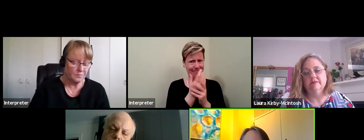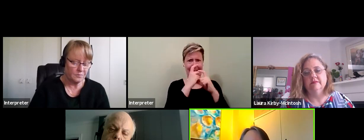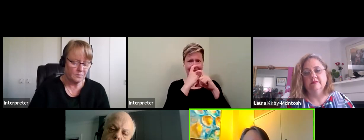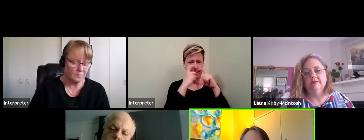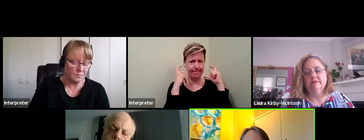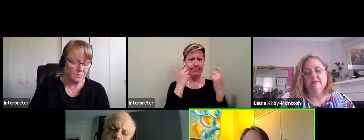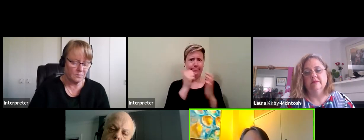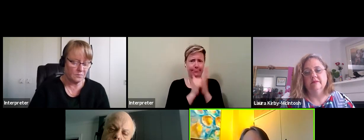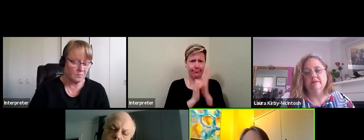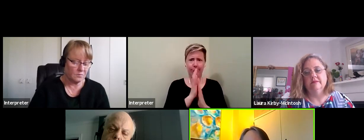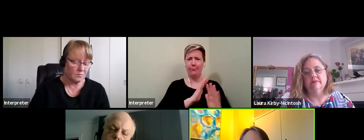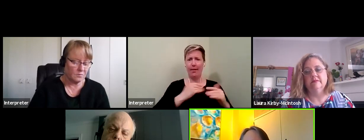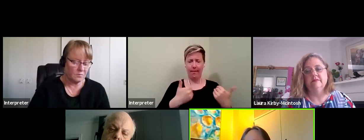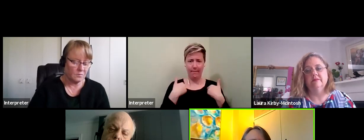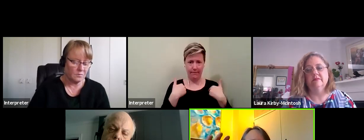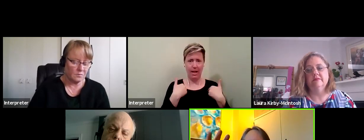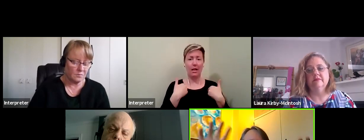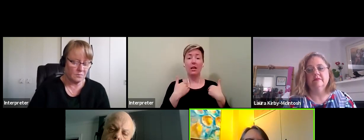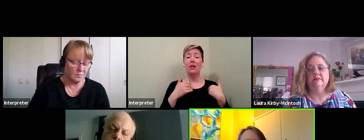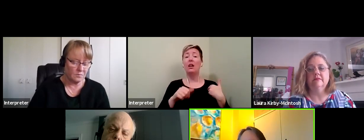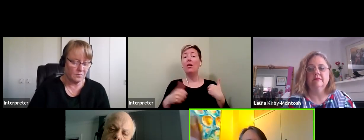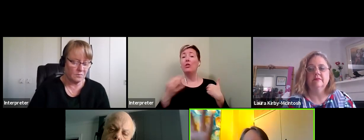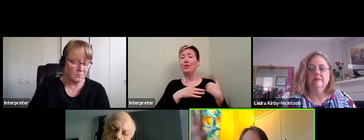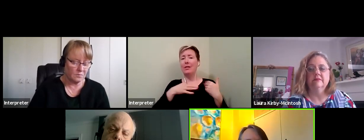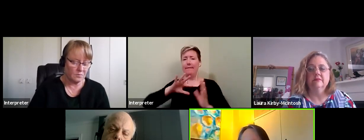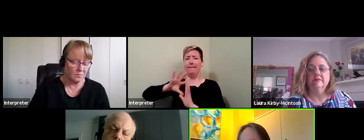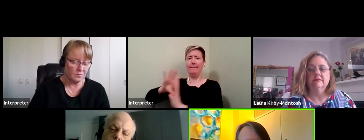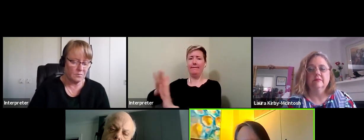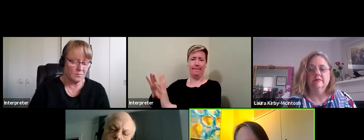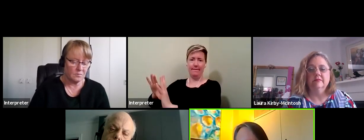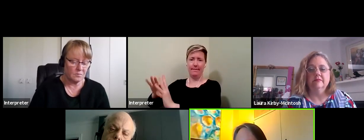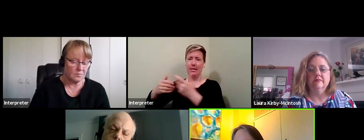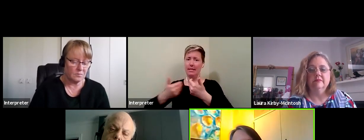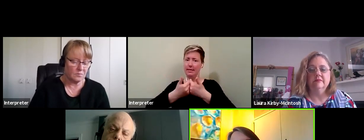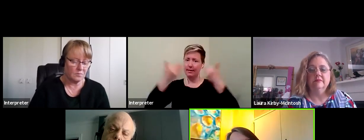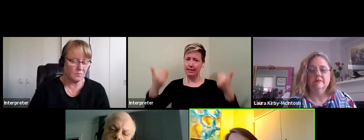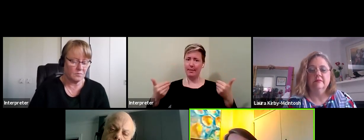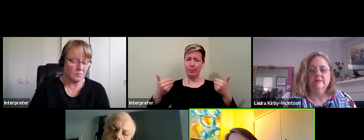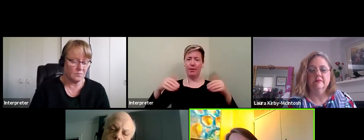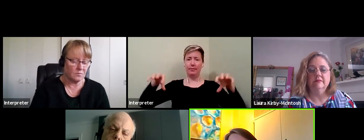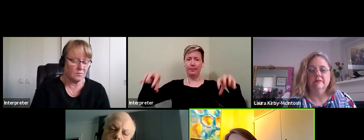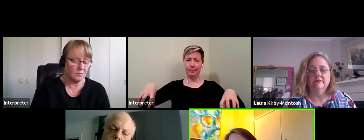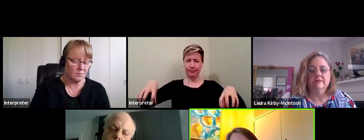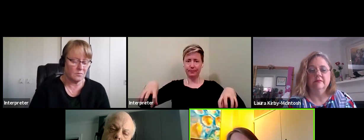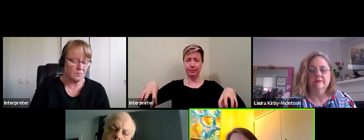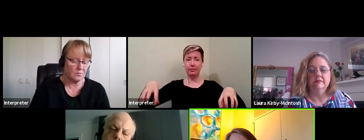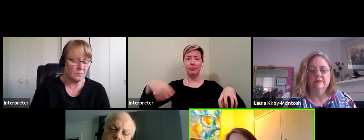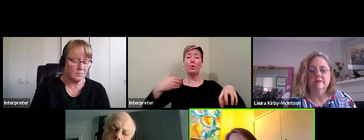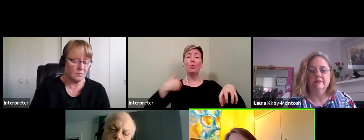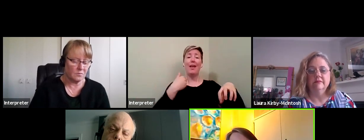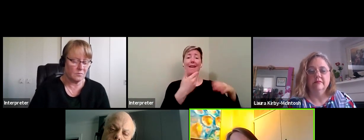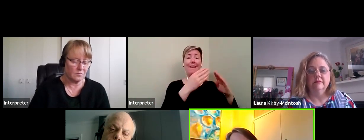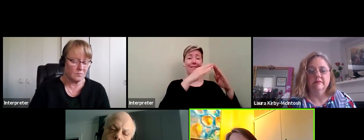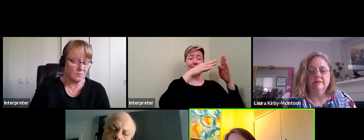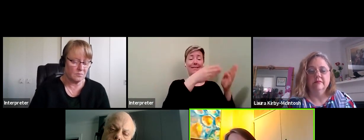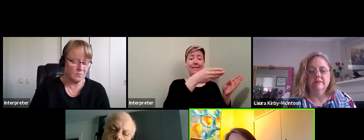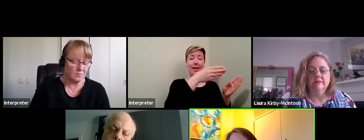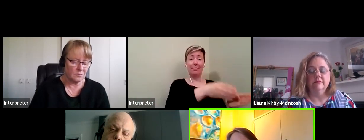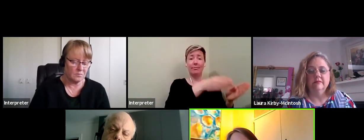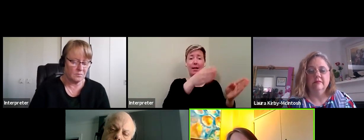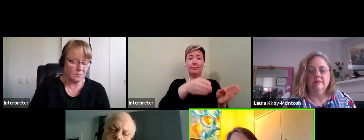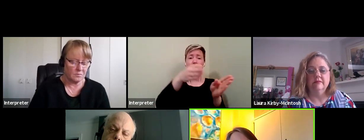PPE, and the rest of the staff are in another part of the building. We've set up these kiosks so that individuals